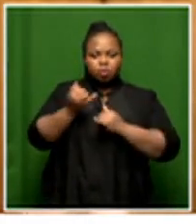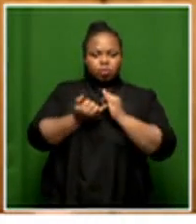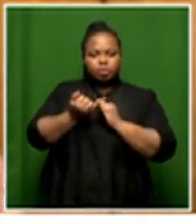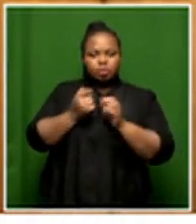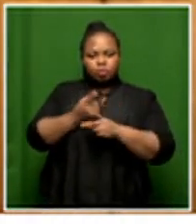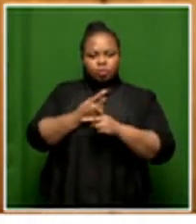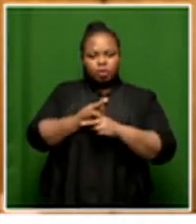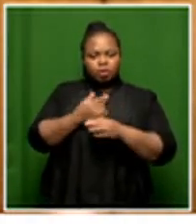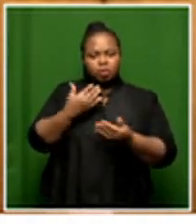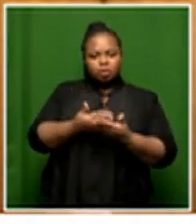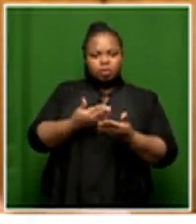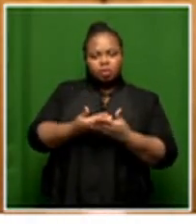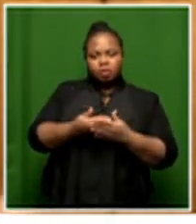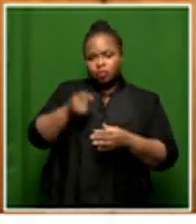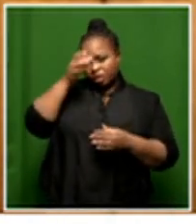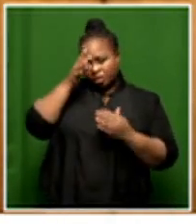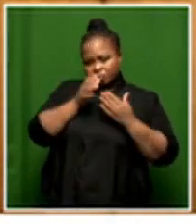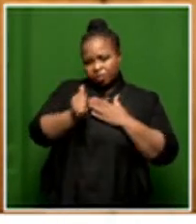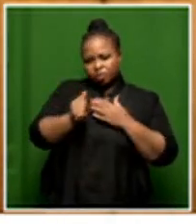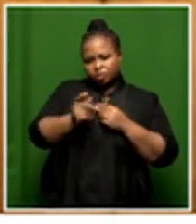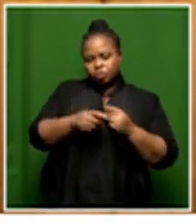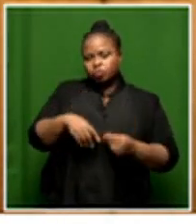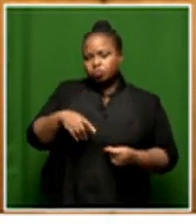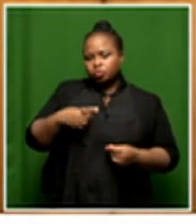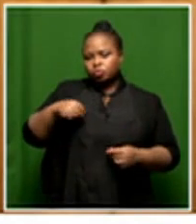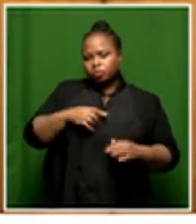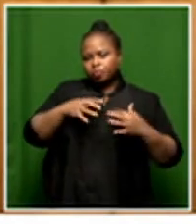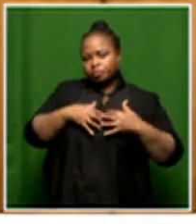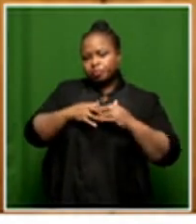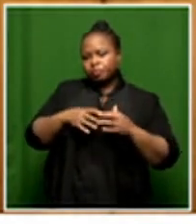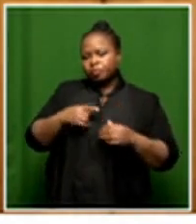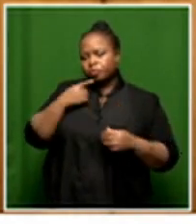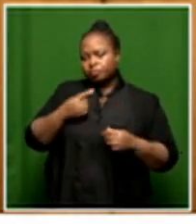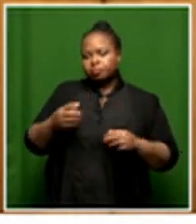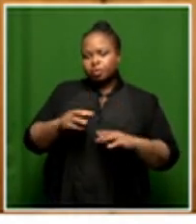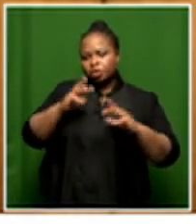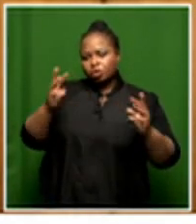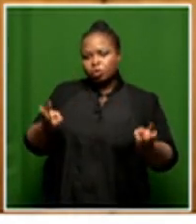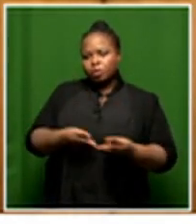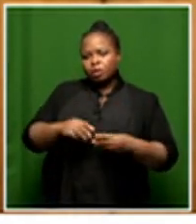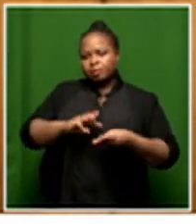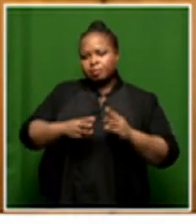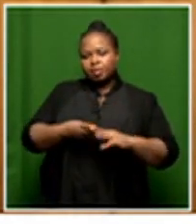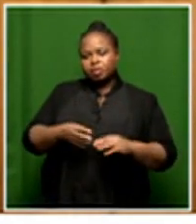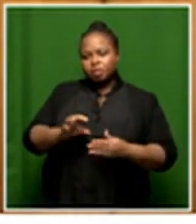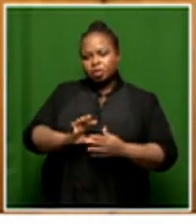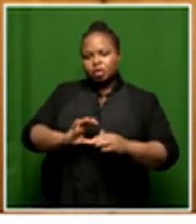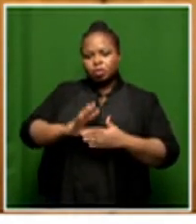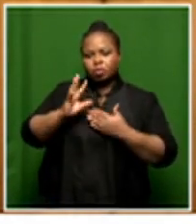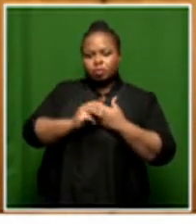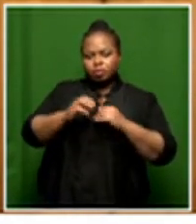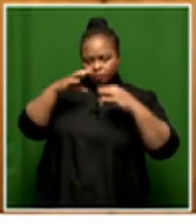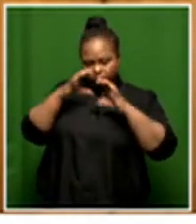and didactic experts in order to create what we believe is a global maths curriculum that